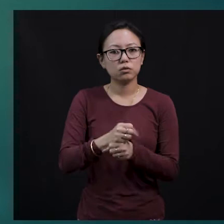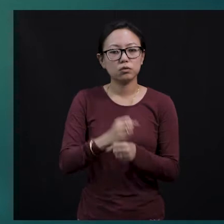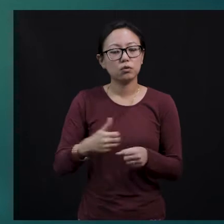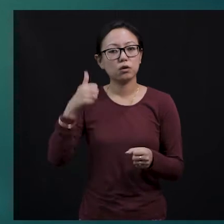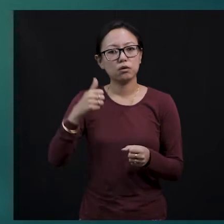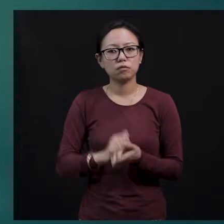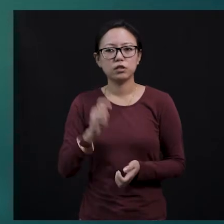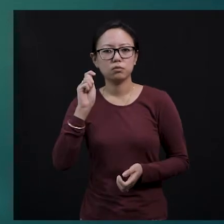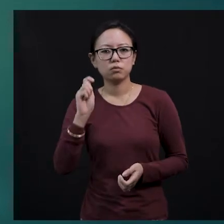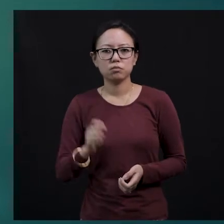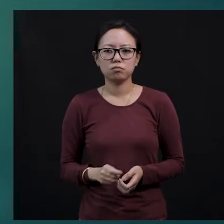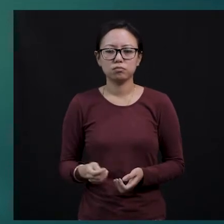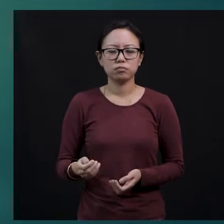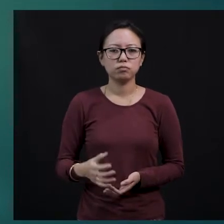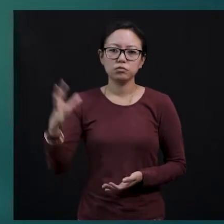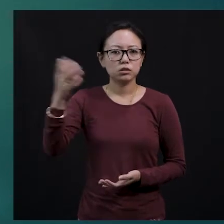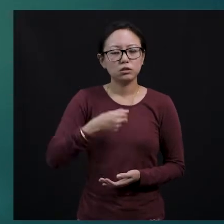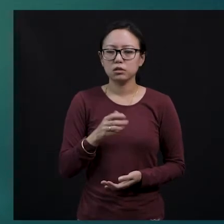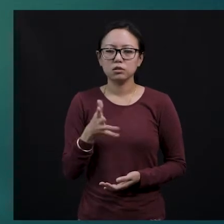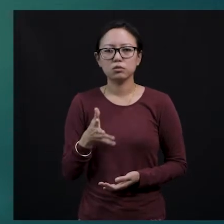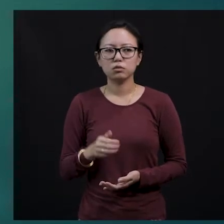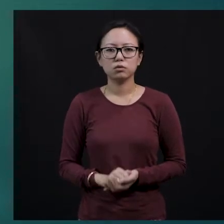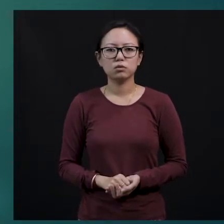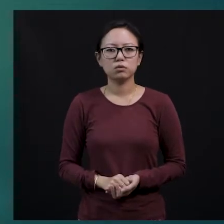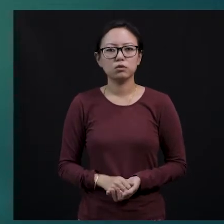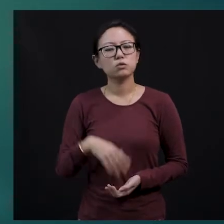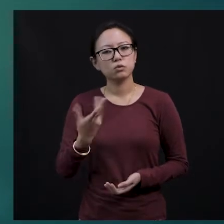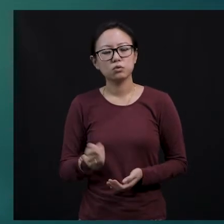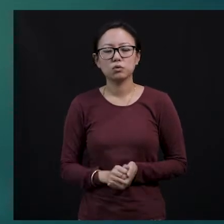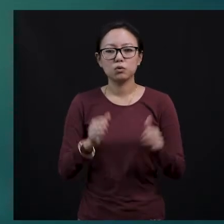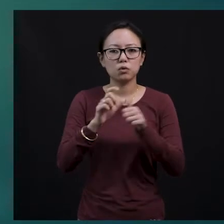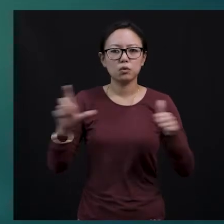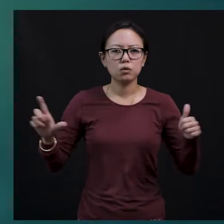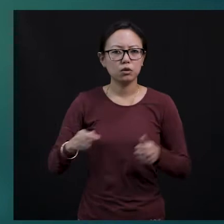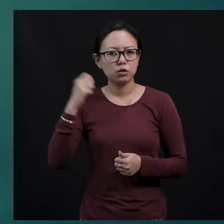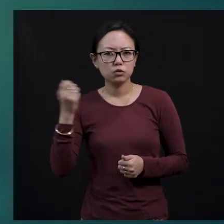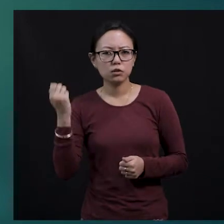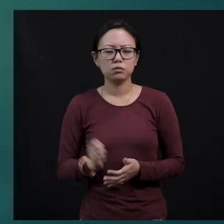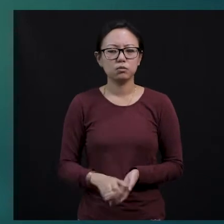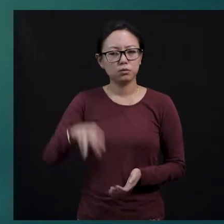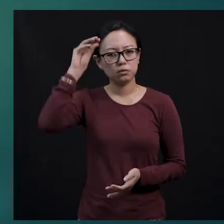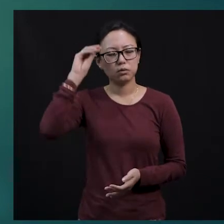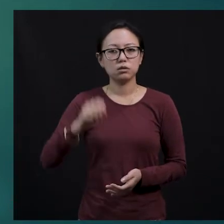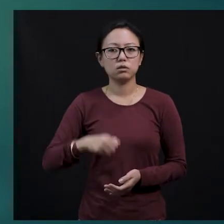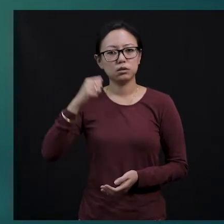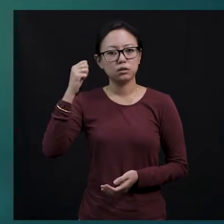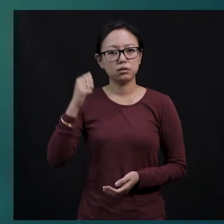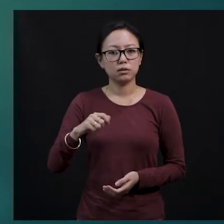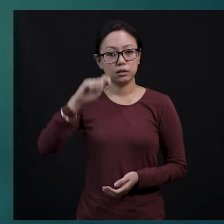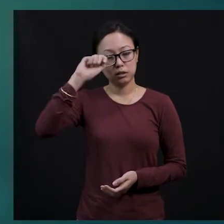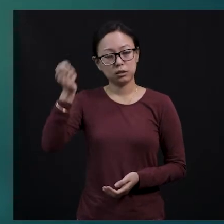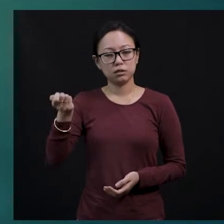class, decided that it is better to go with the flow. So Lord Macaulay was one of those who was a pioneer